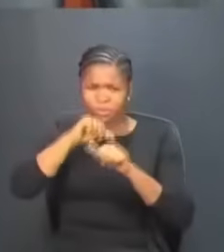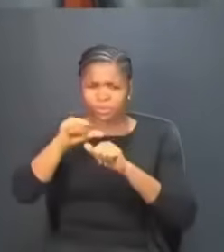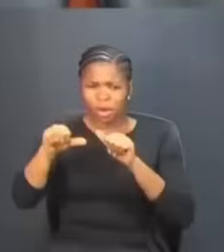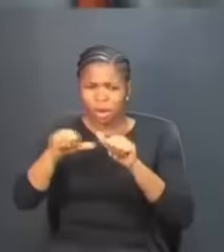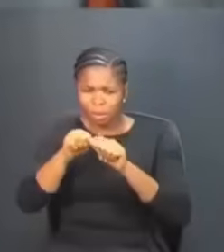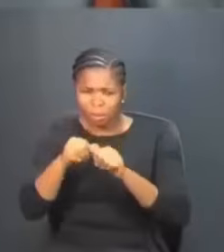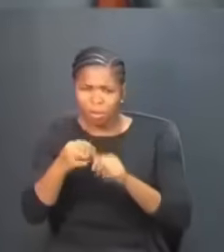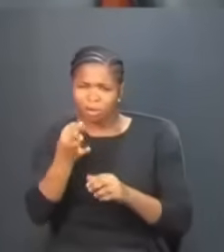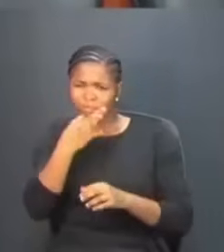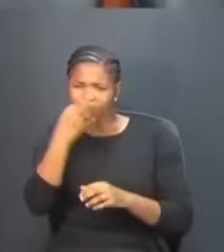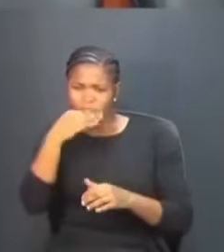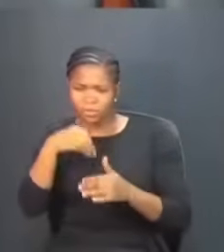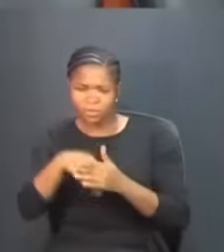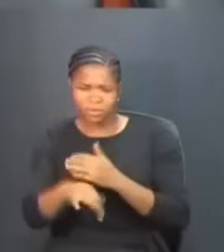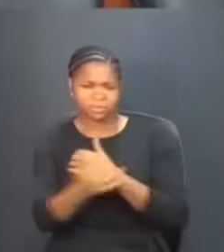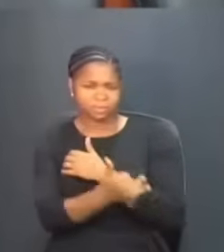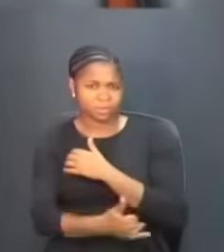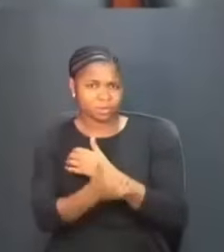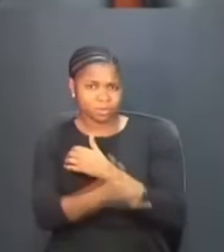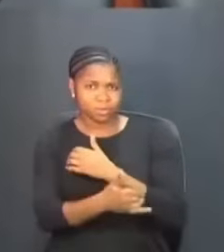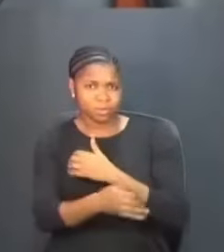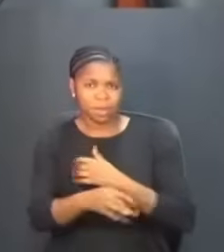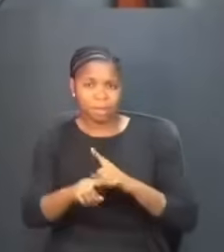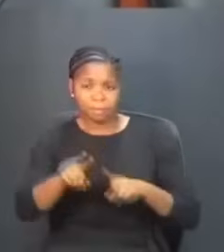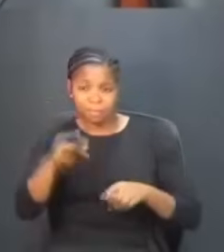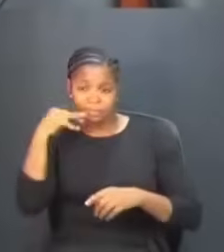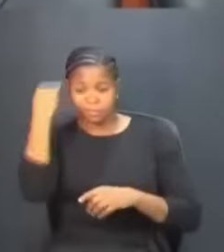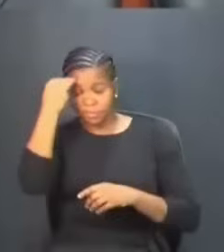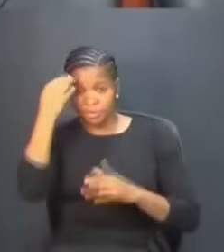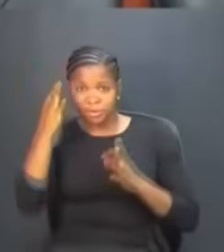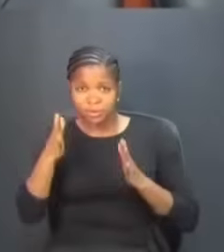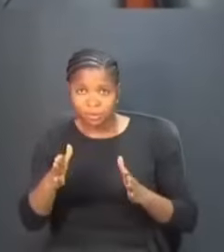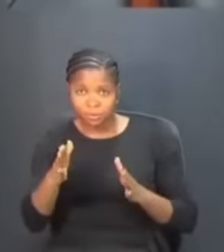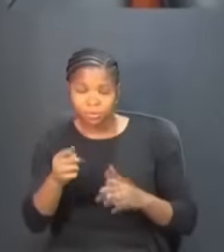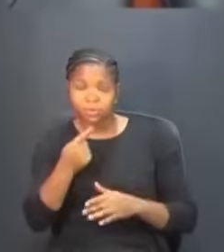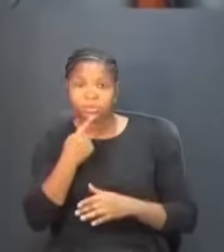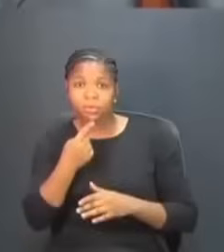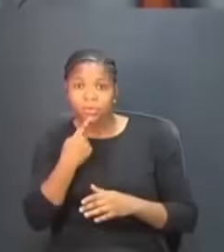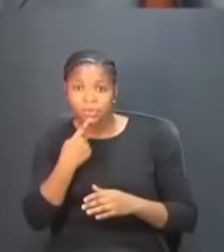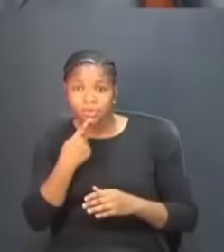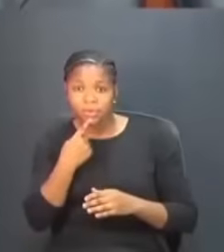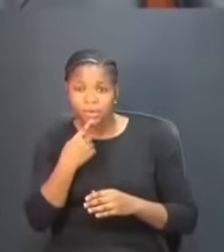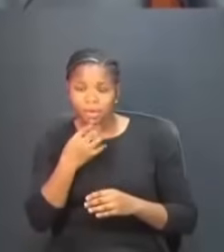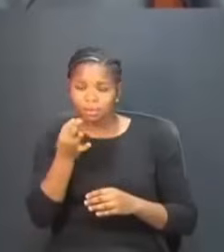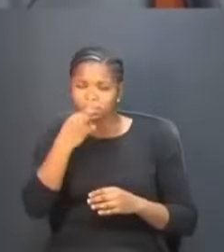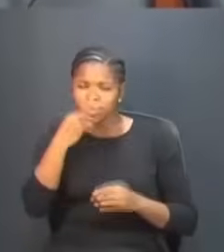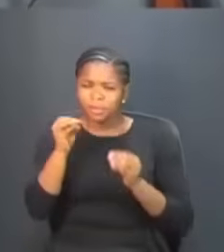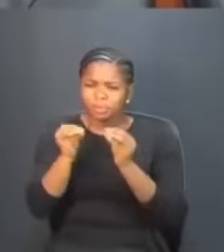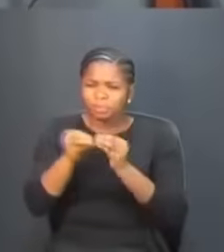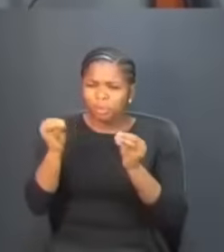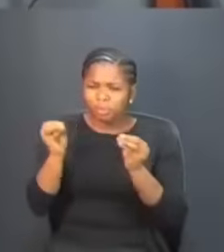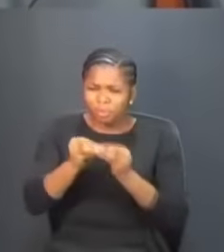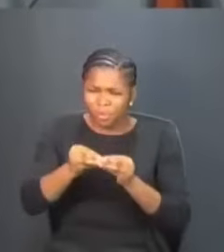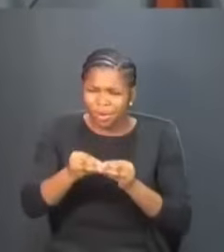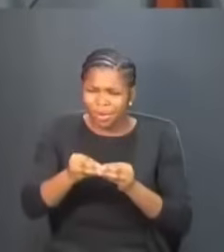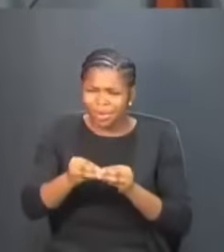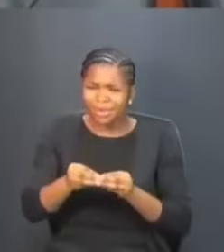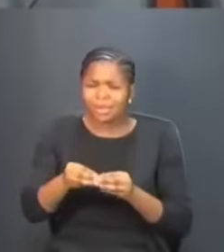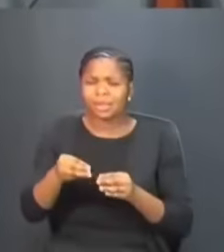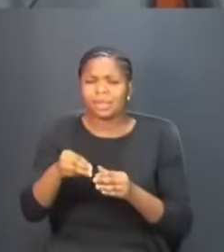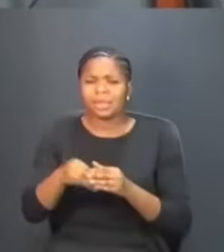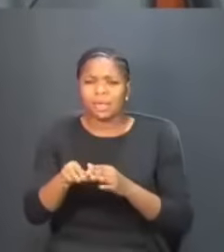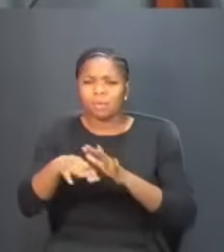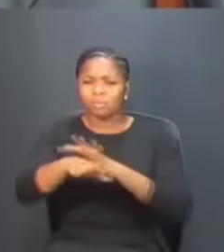that there are loads and loads of food across the country that have not been bought from farmers. My